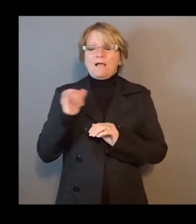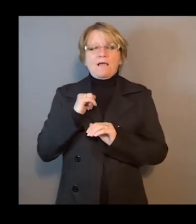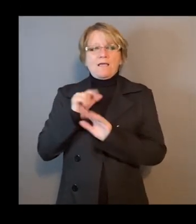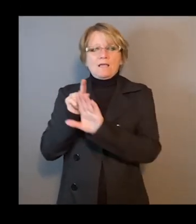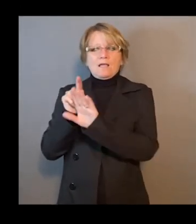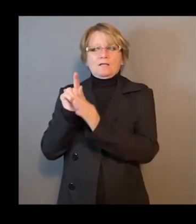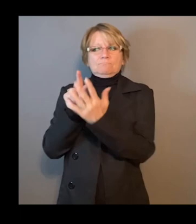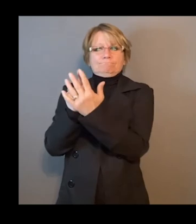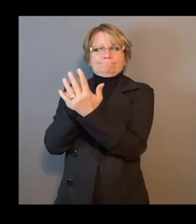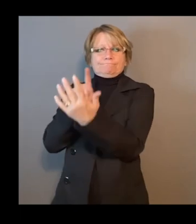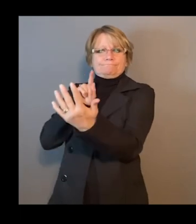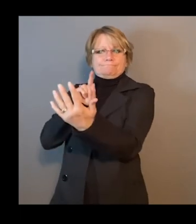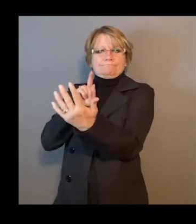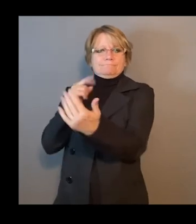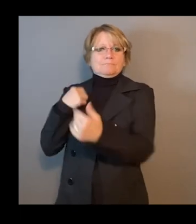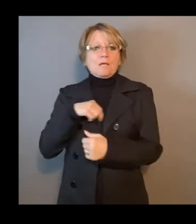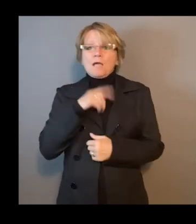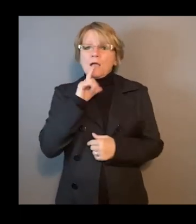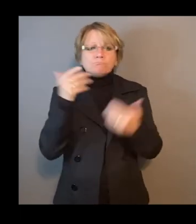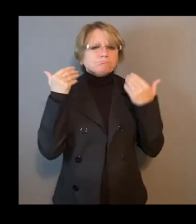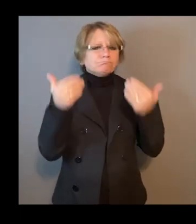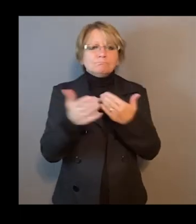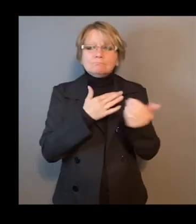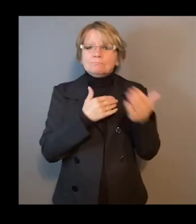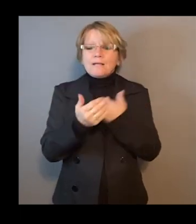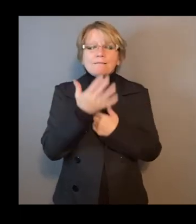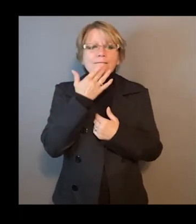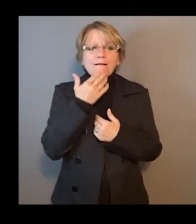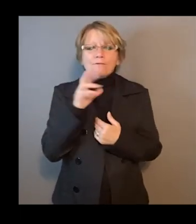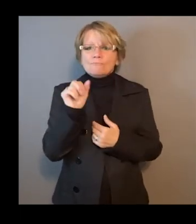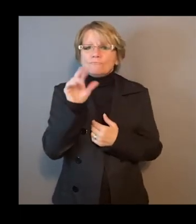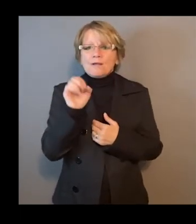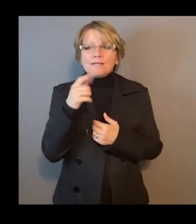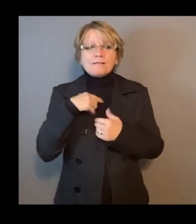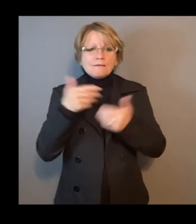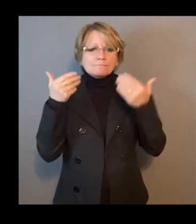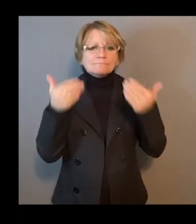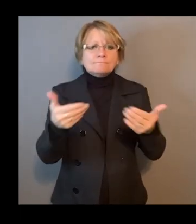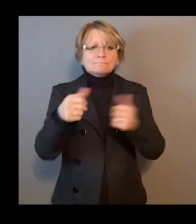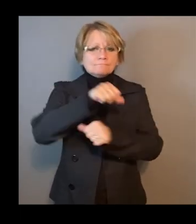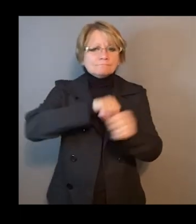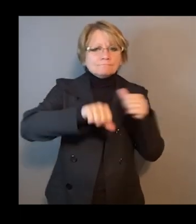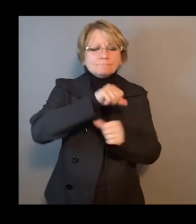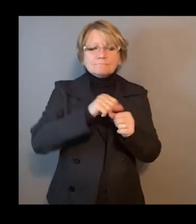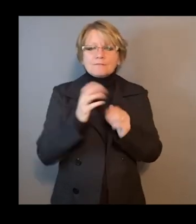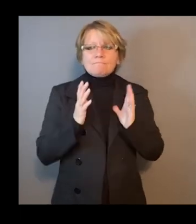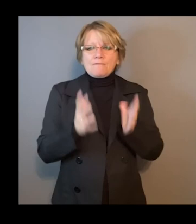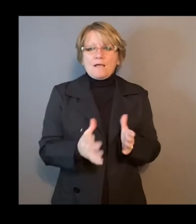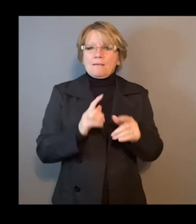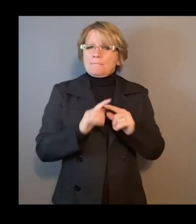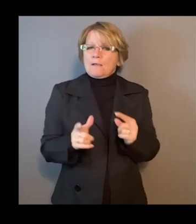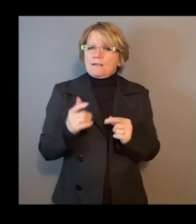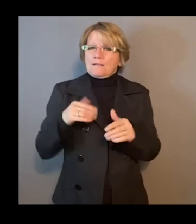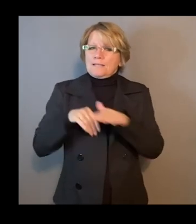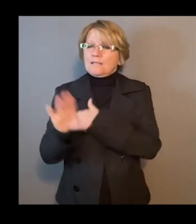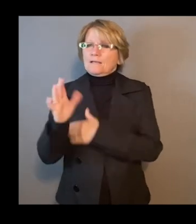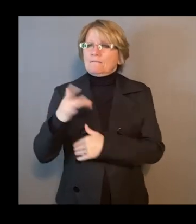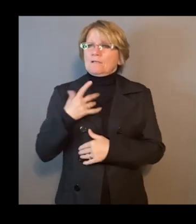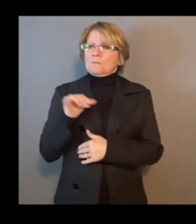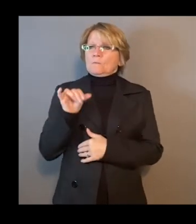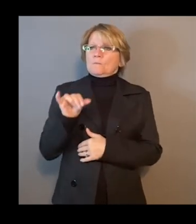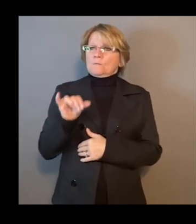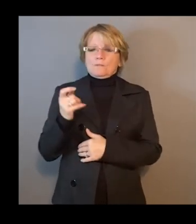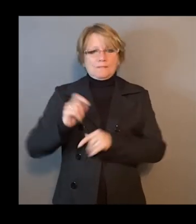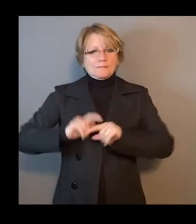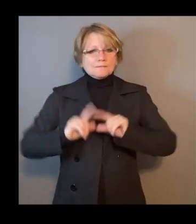you know, I'm someone who gets along with everybody, no matter what color, what race, doesn't matter. But it's a little different,